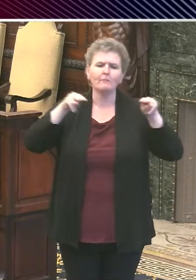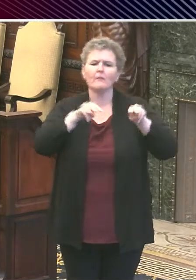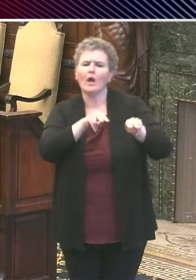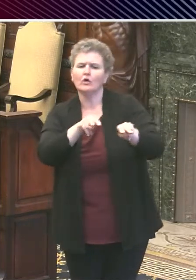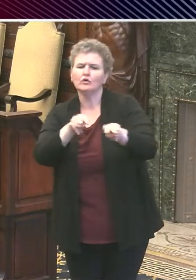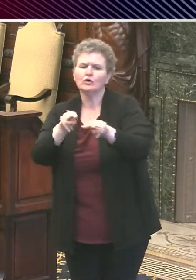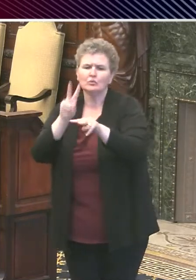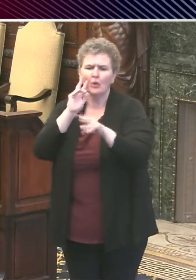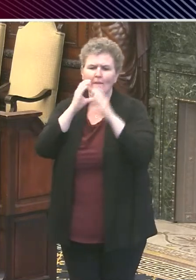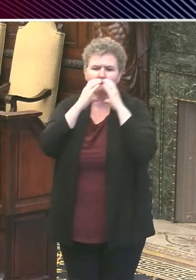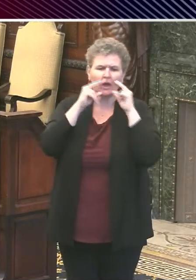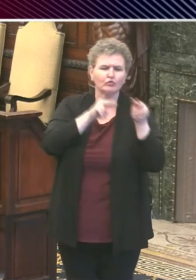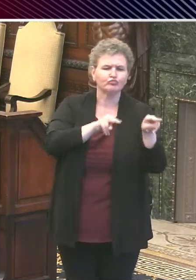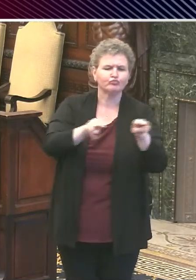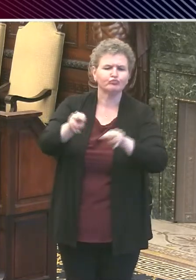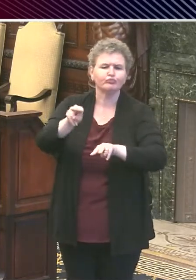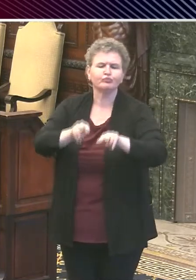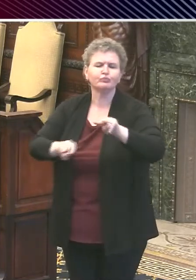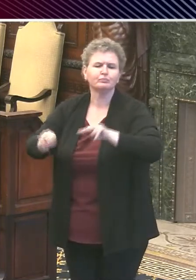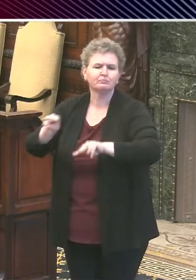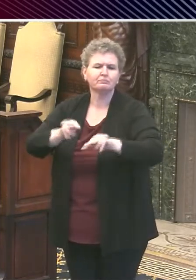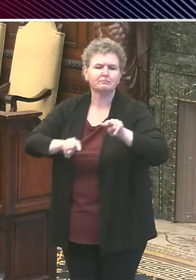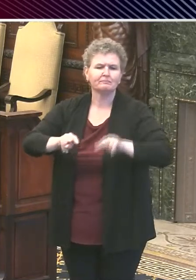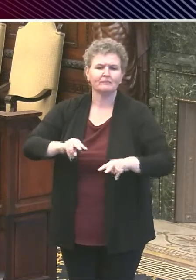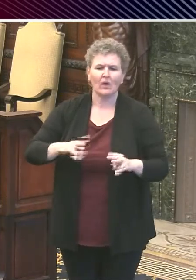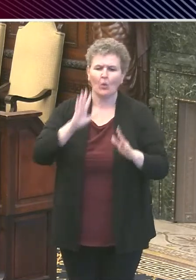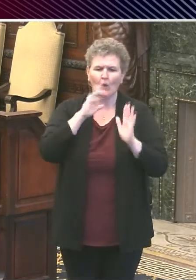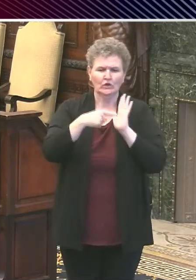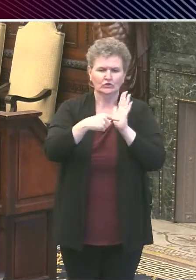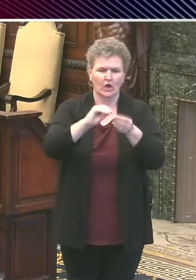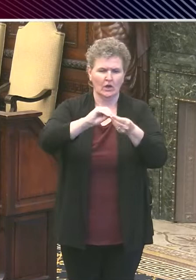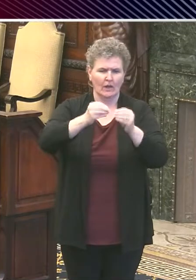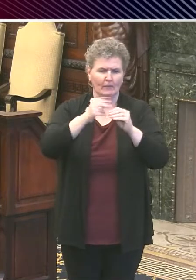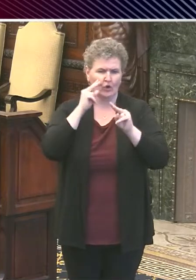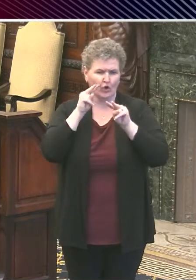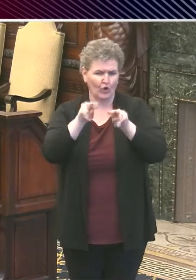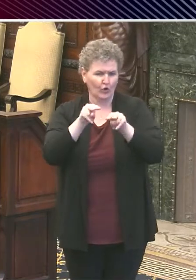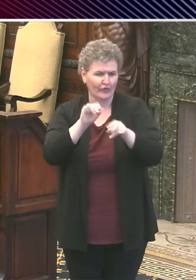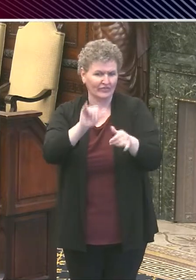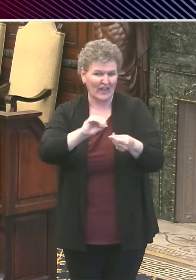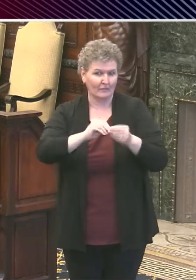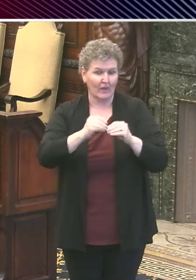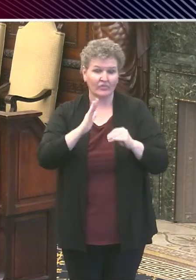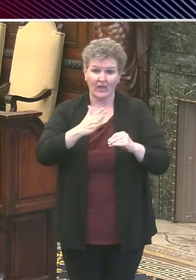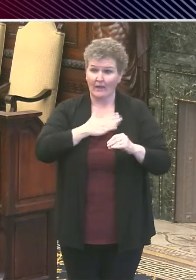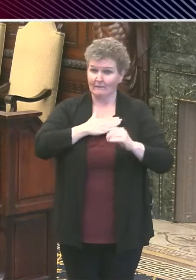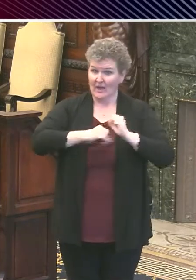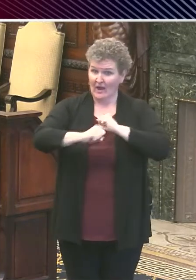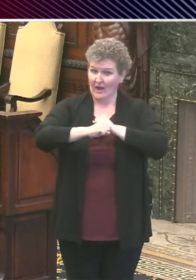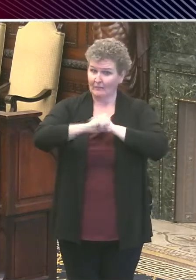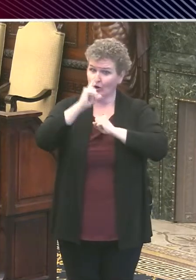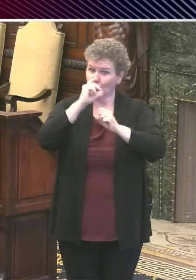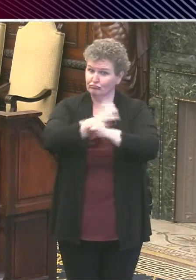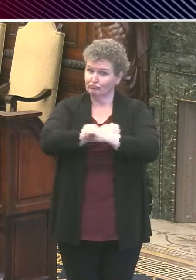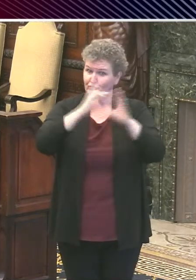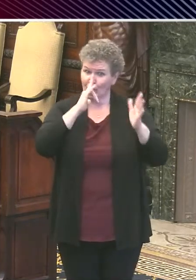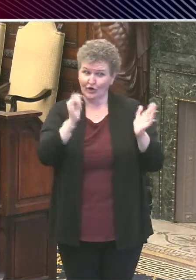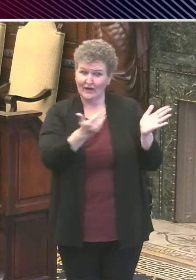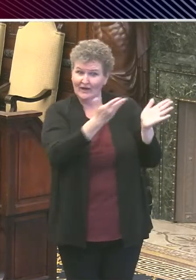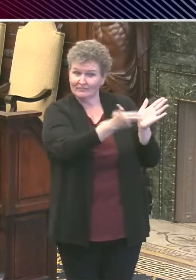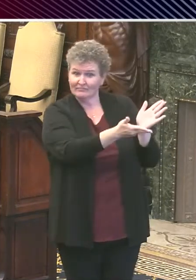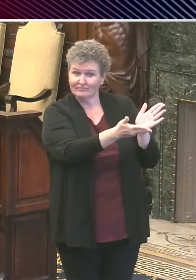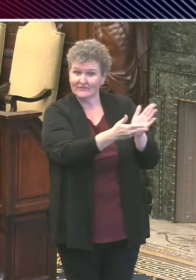you, following up with the numbers that I showed you here. So that's our campaign. And if you want more information about the epidemic, go to